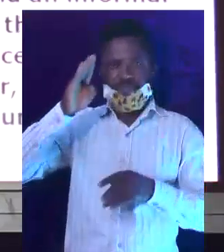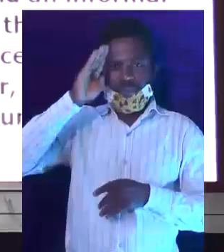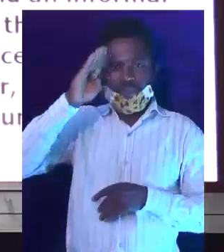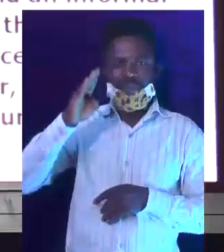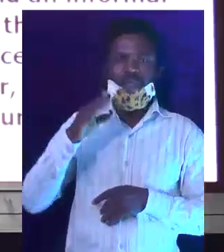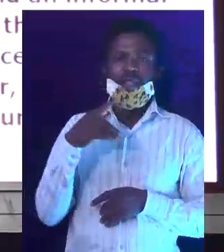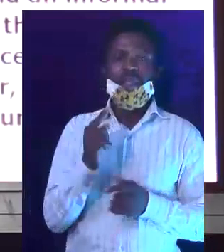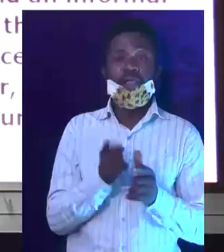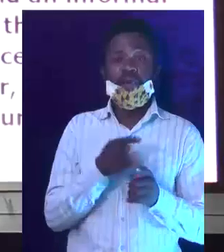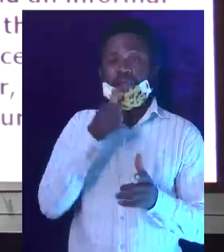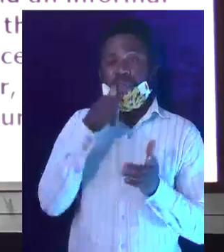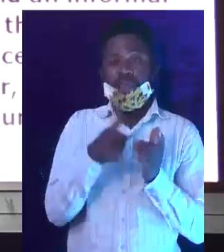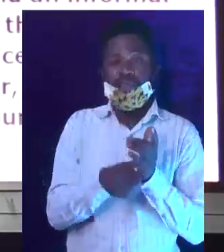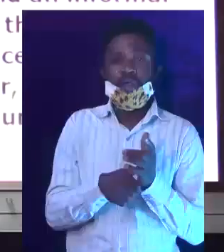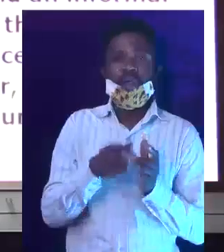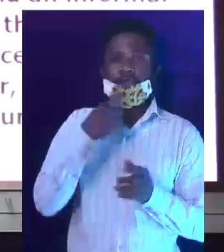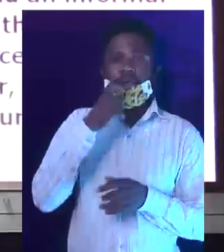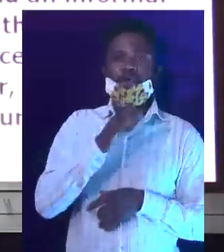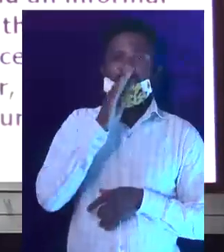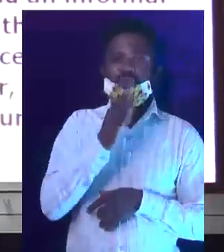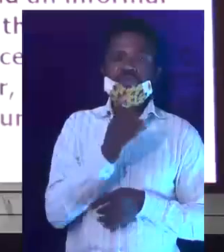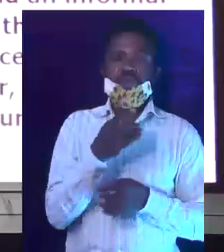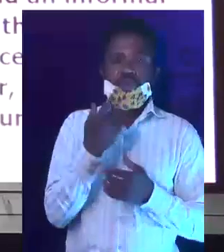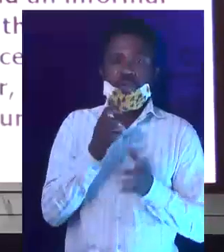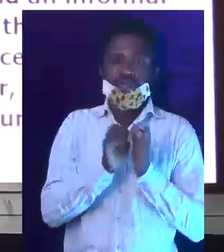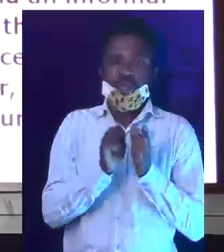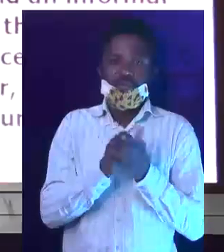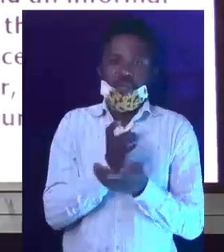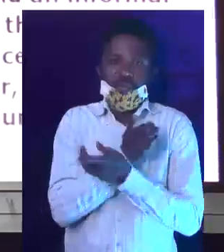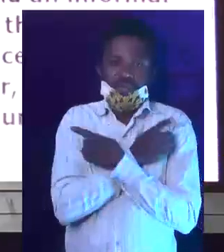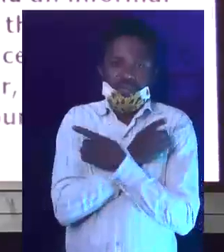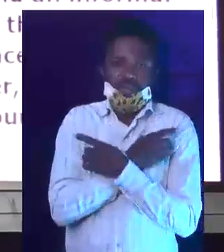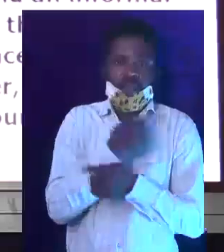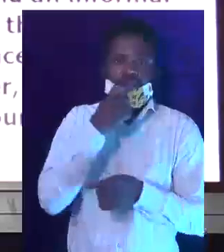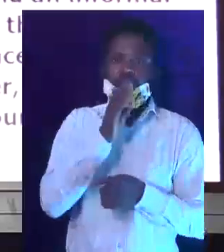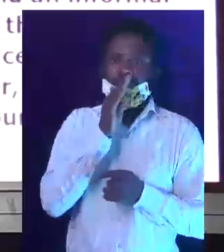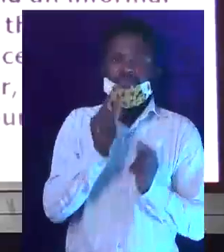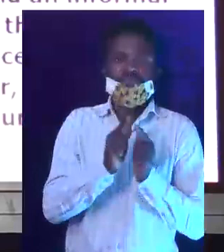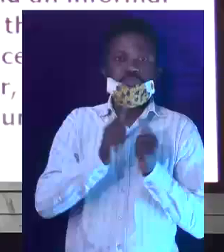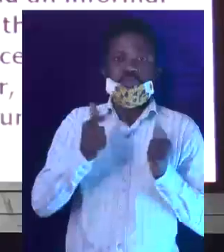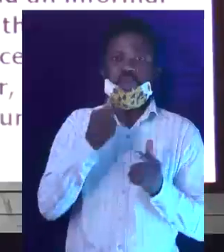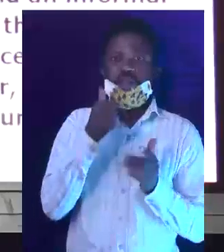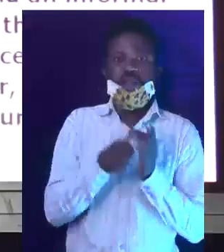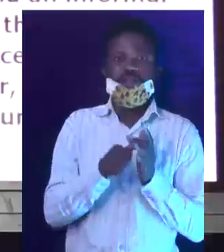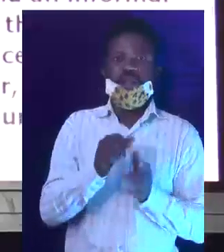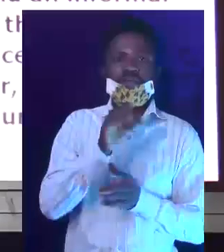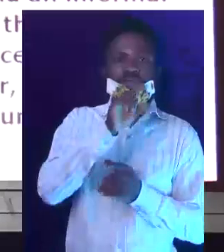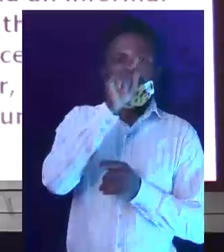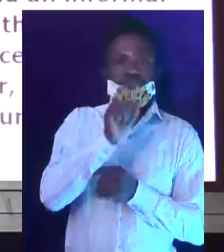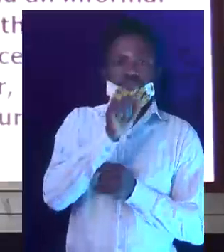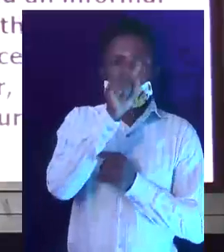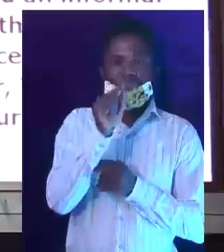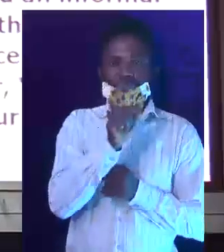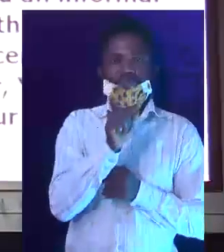Salutation, the first letter we said, dear, should be written, begin with capital letter D, and the name with a